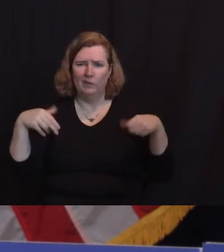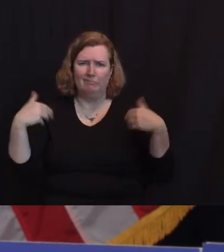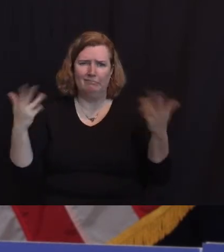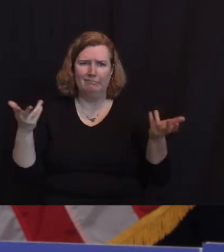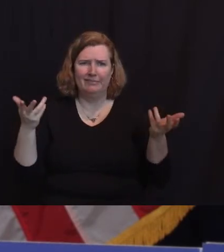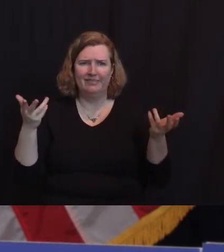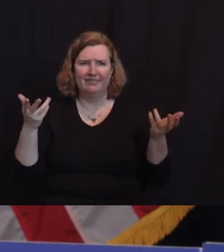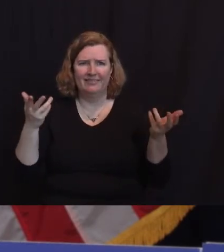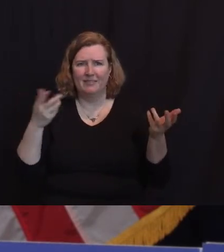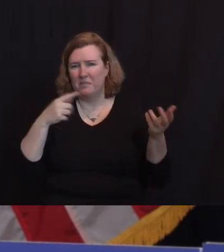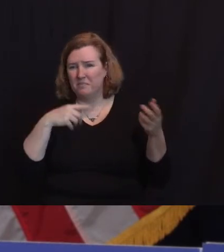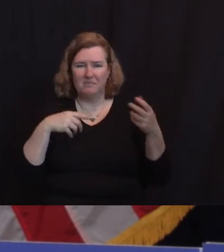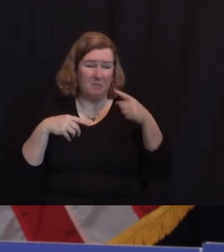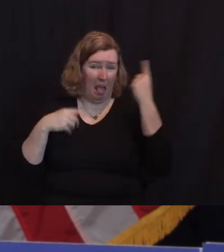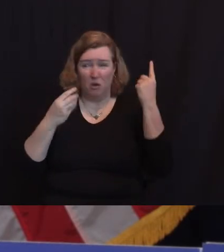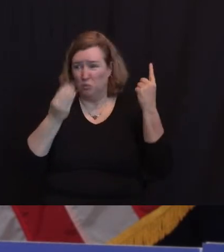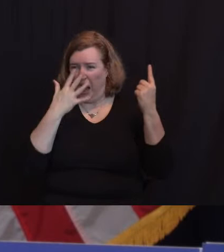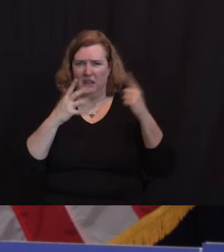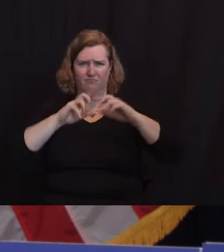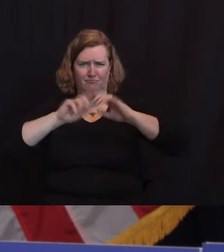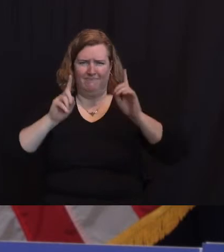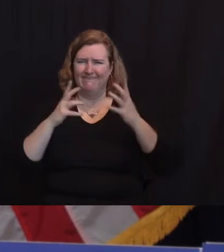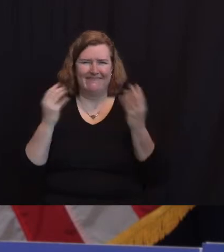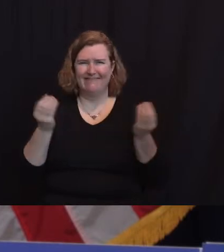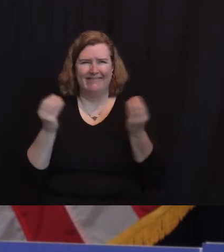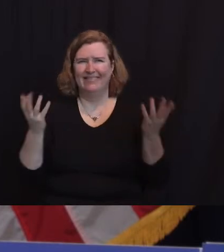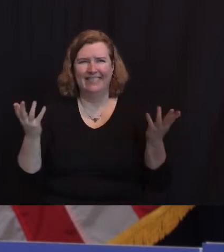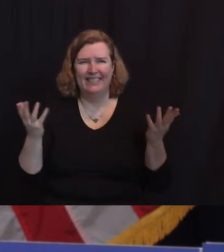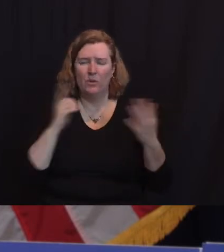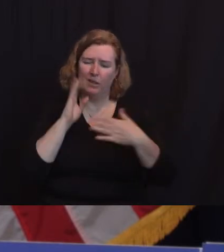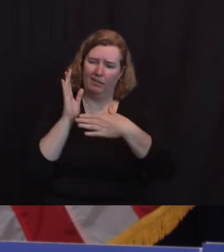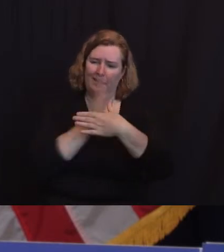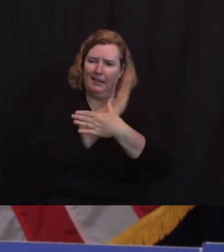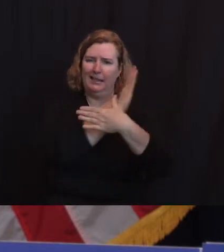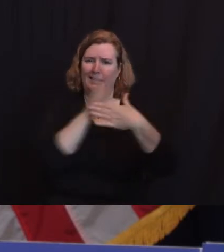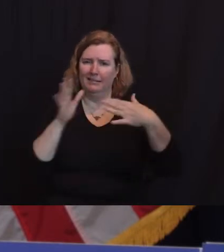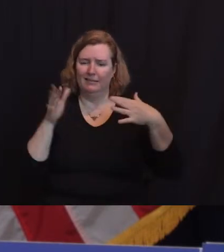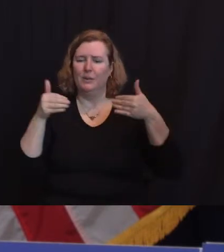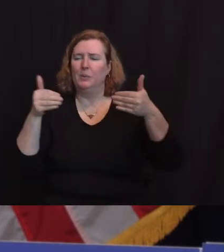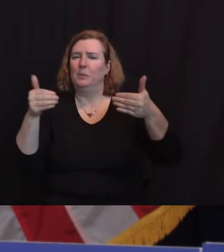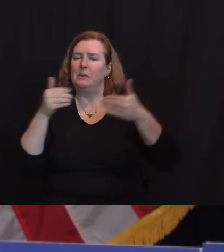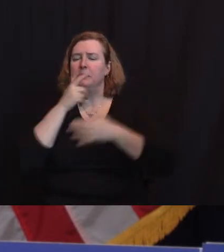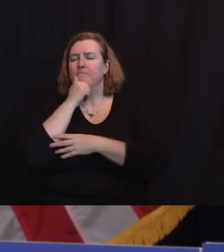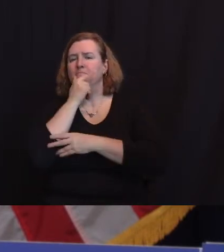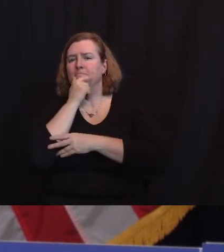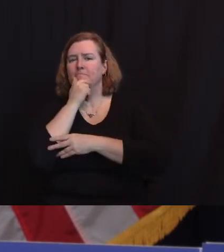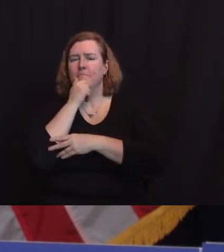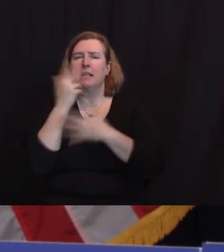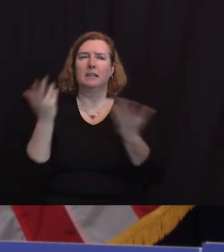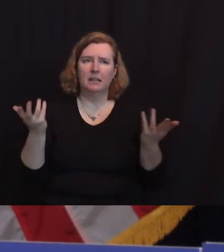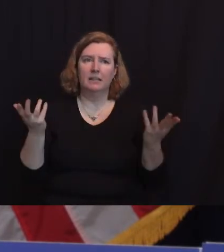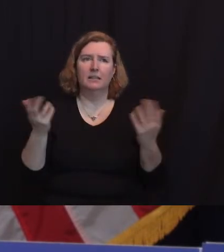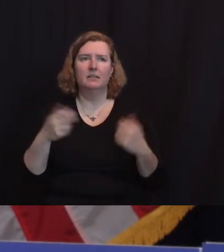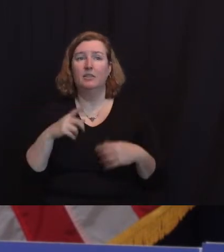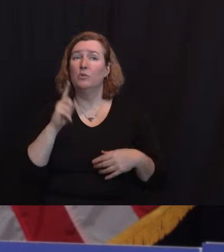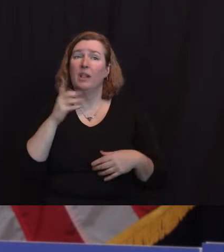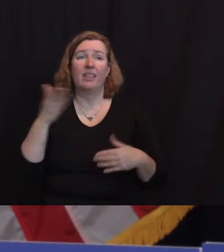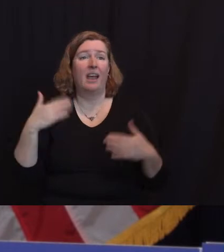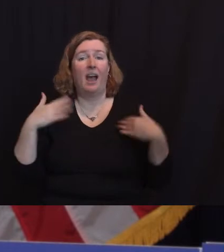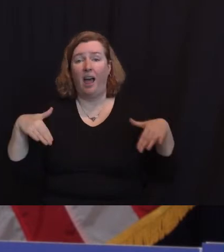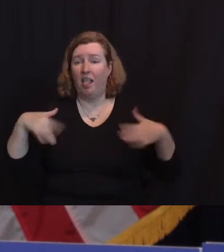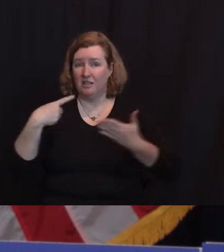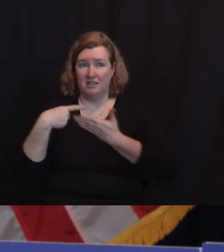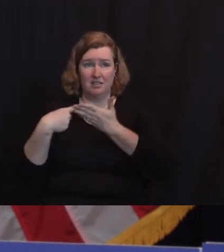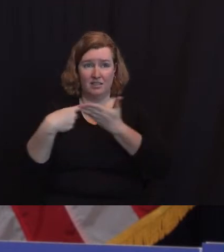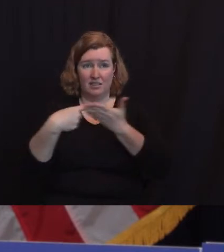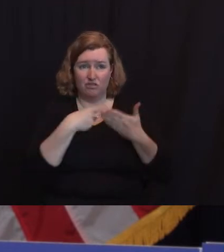really more a sliding scale that can go up or down. I think what we have not talked about